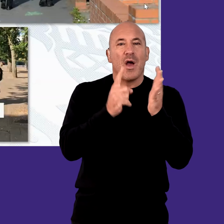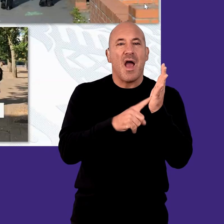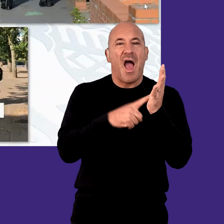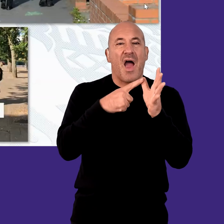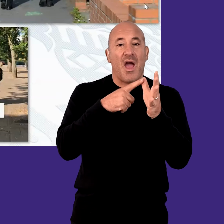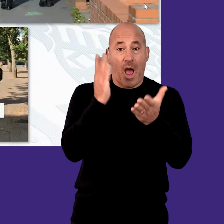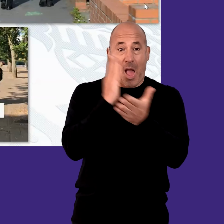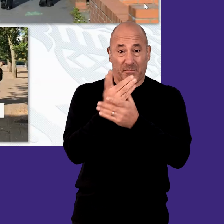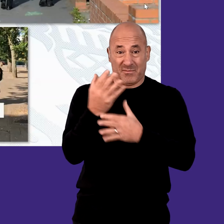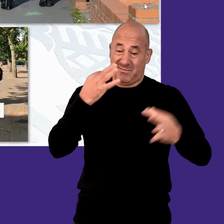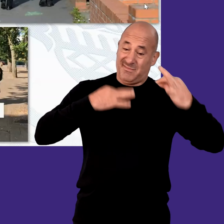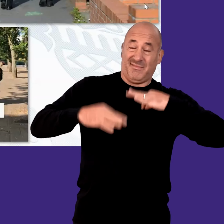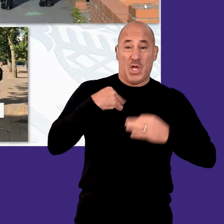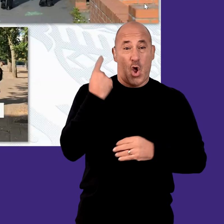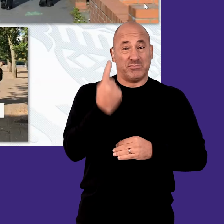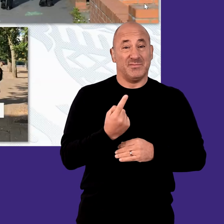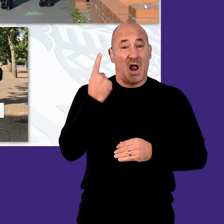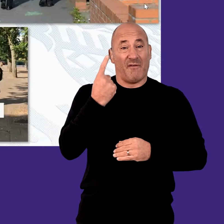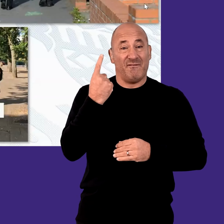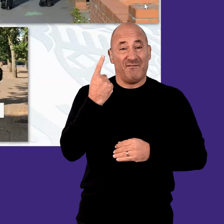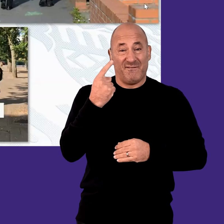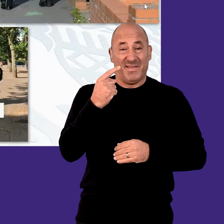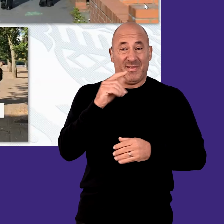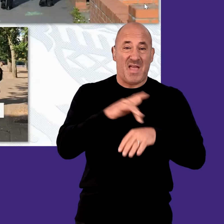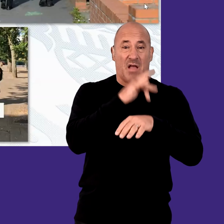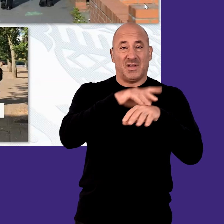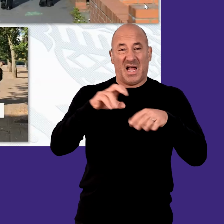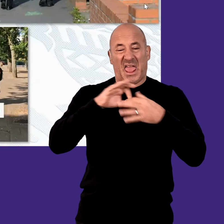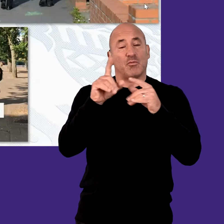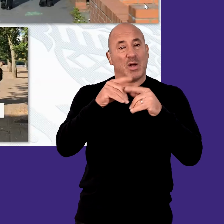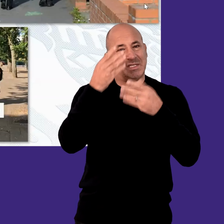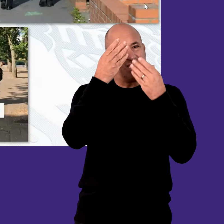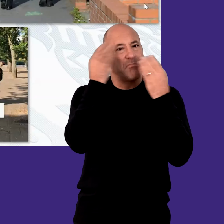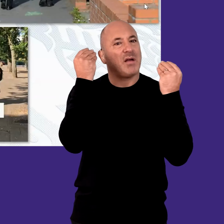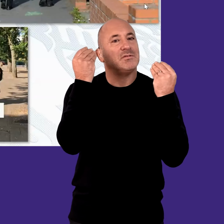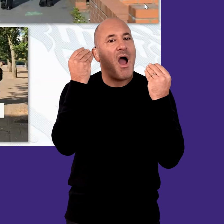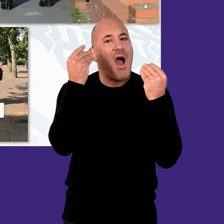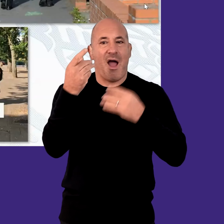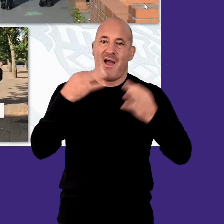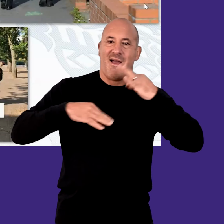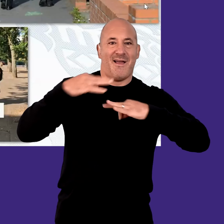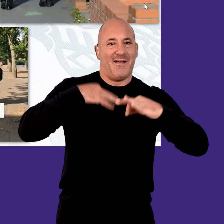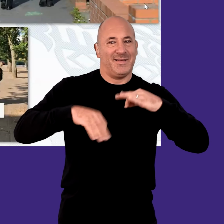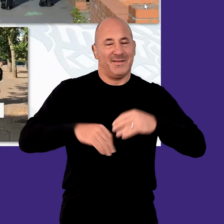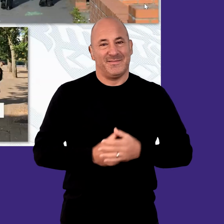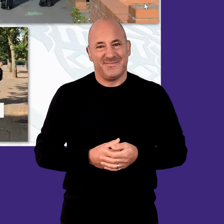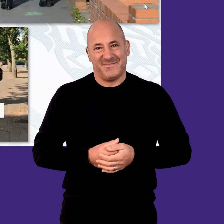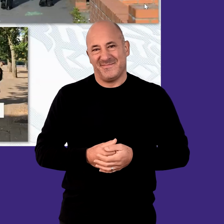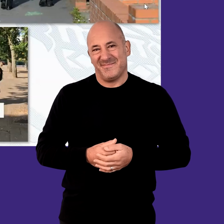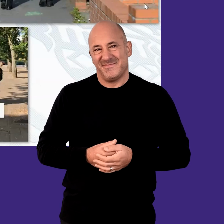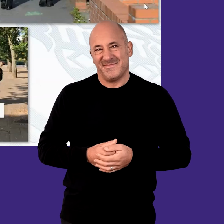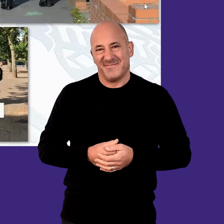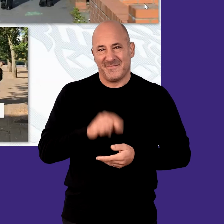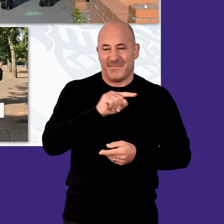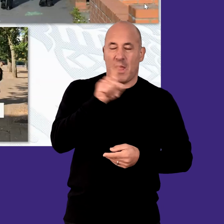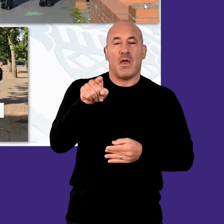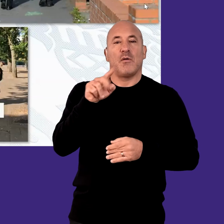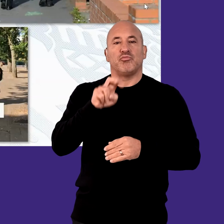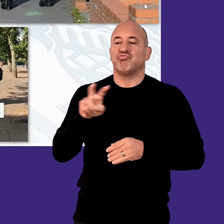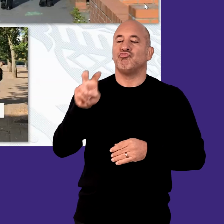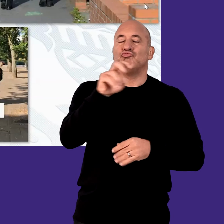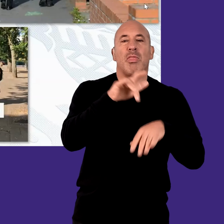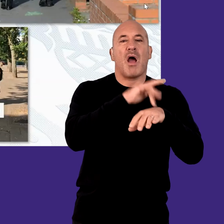lovely PCSO on the left there, Ella, who actually played kind of herself or a PCSO in a travelling theatre